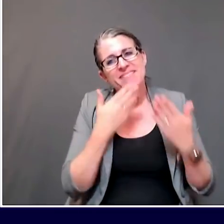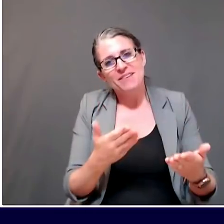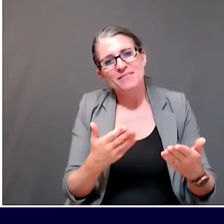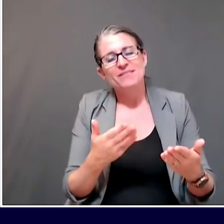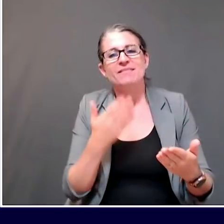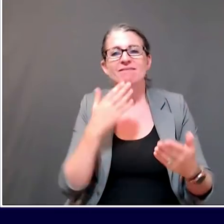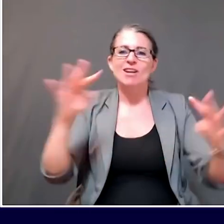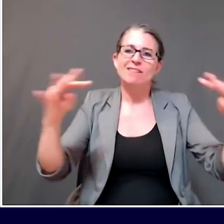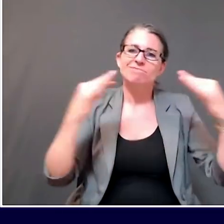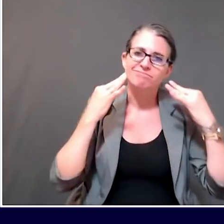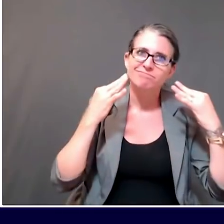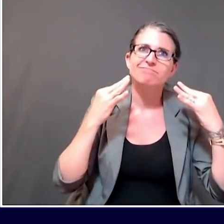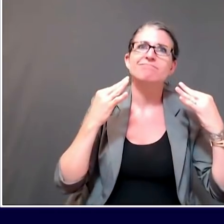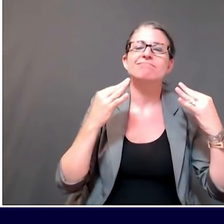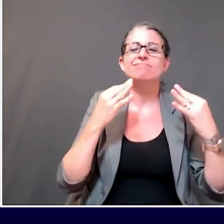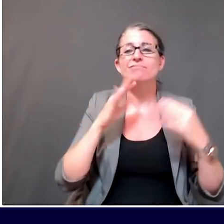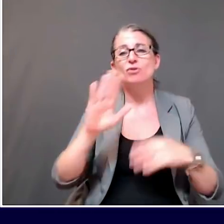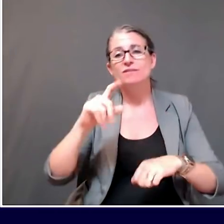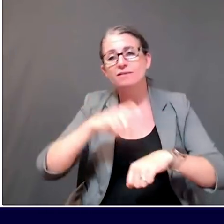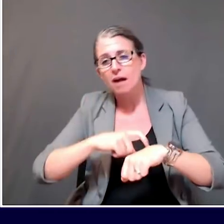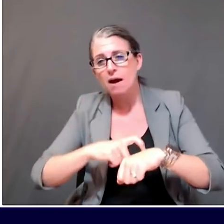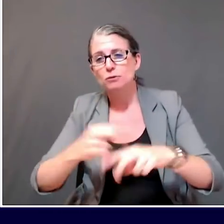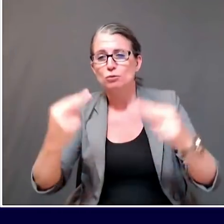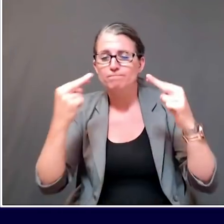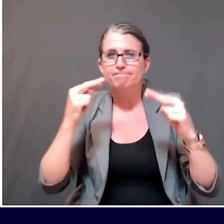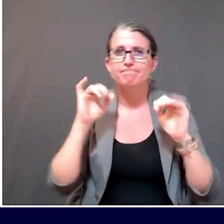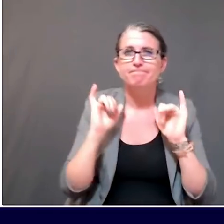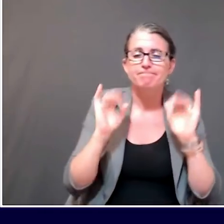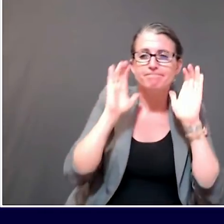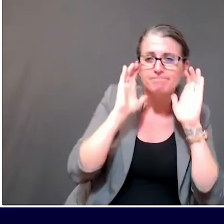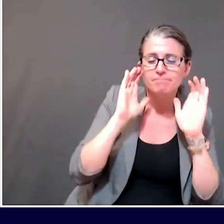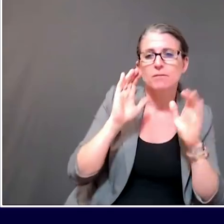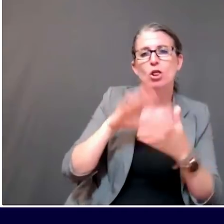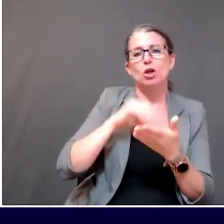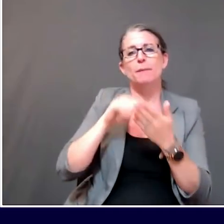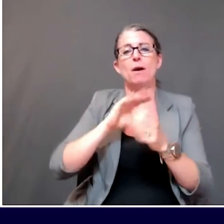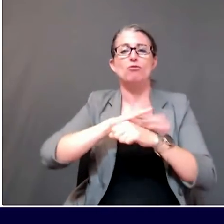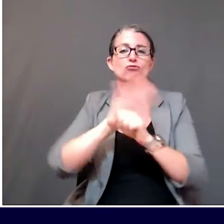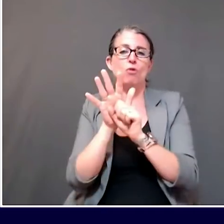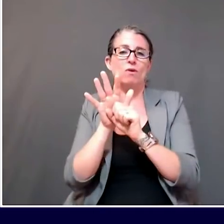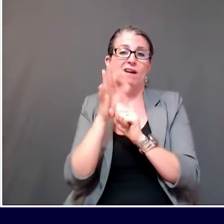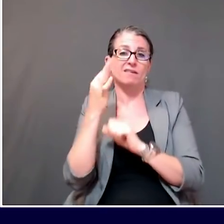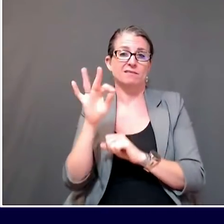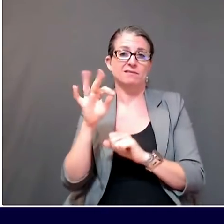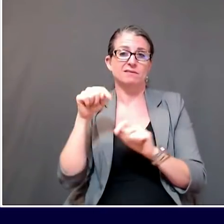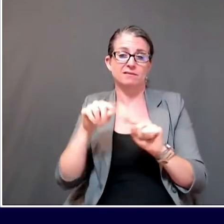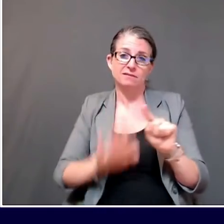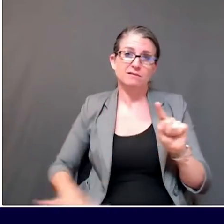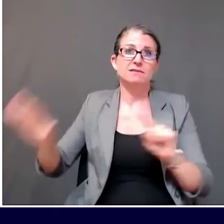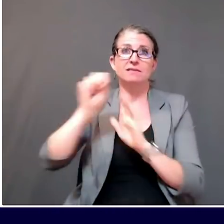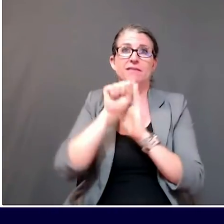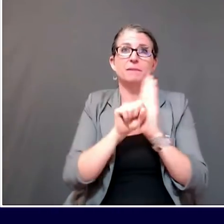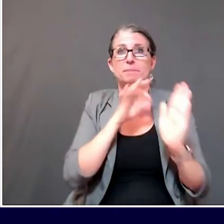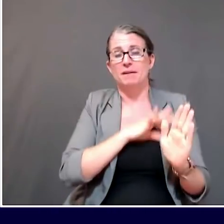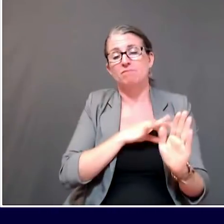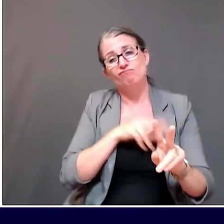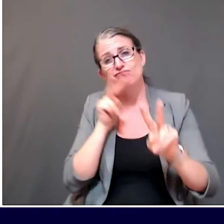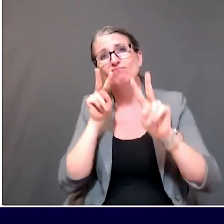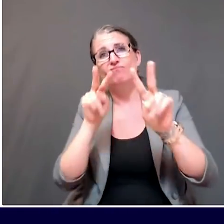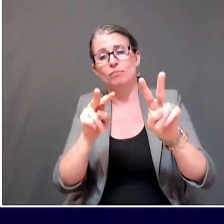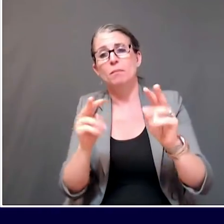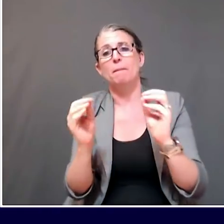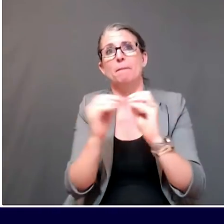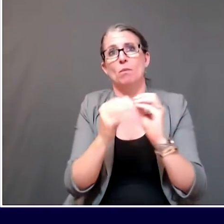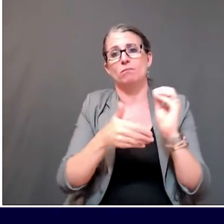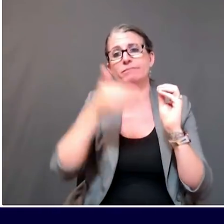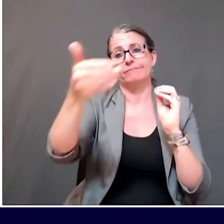talk about and hear about the latest with COVID-19 across the state. We look forward to joining everyone again on Thursday to provide more